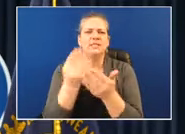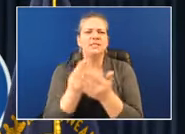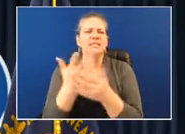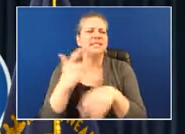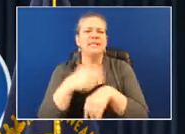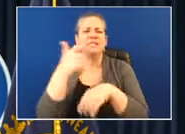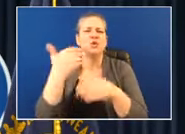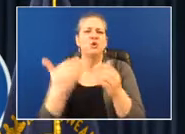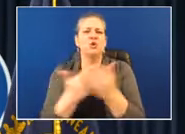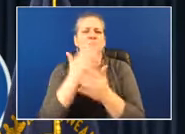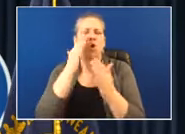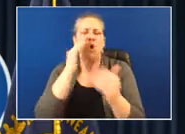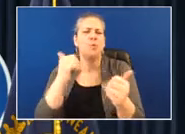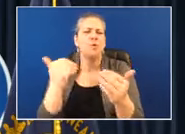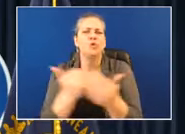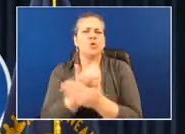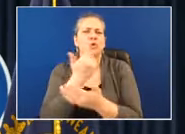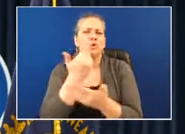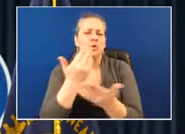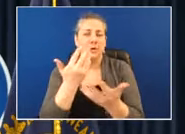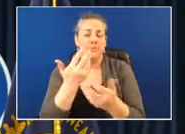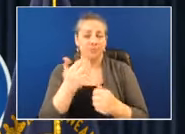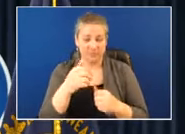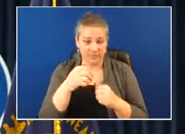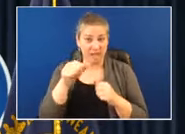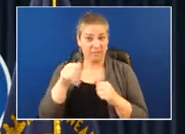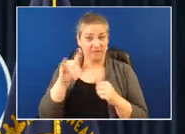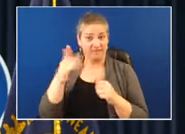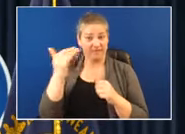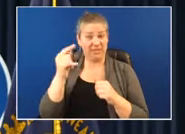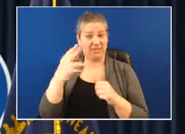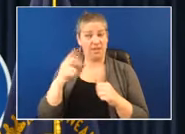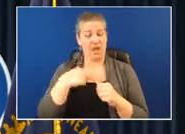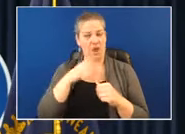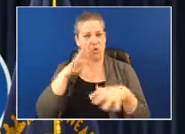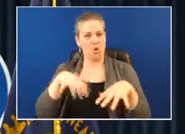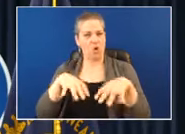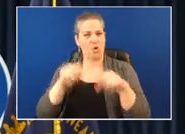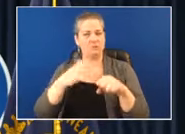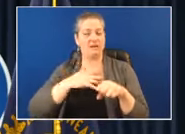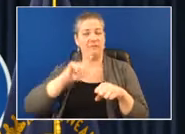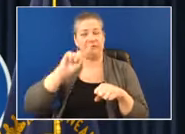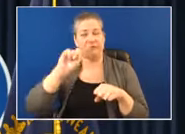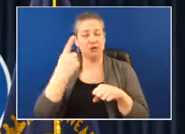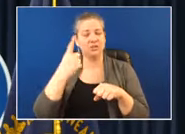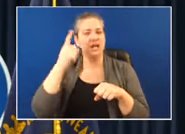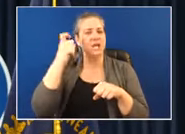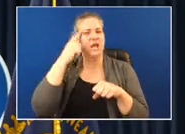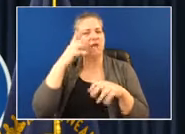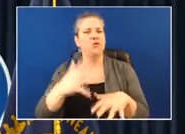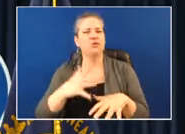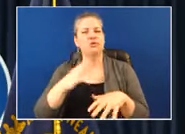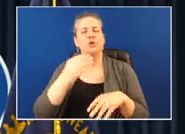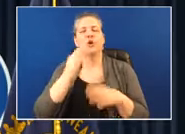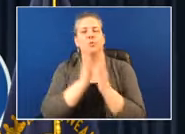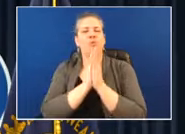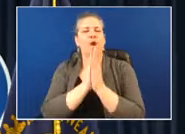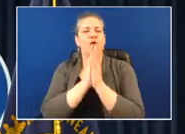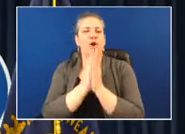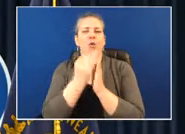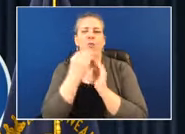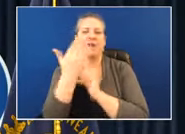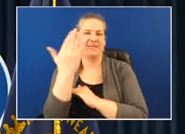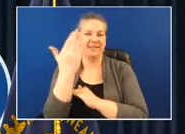13th, I will be hosting what is, because of COVID, my first Governor's Prayer Breakfast at 7:30 a.m. on the state capitol's